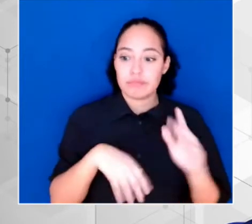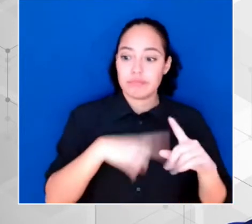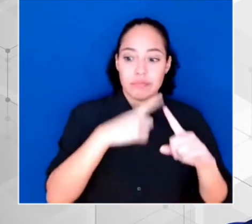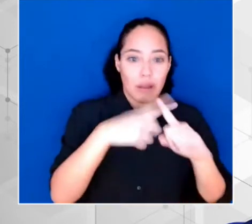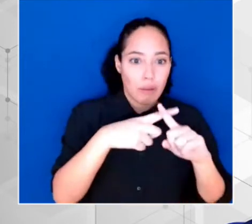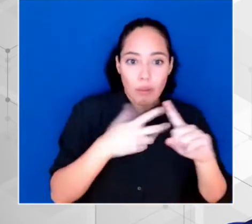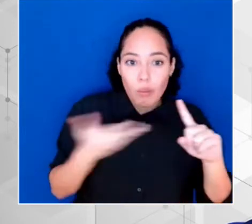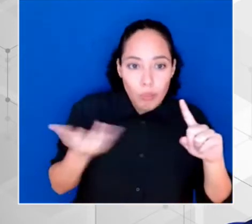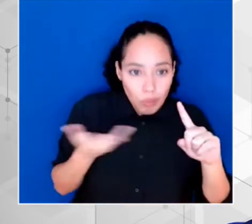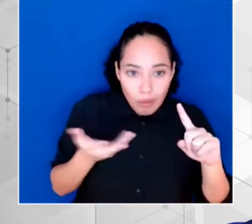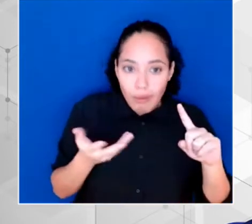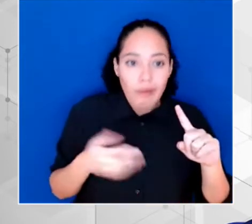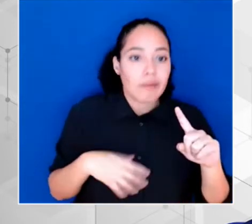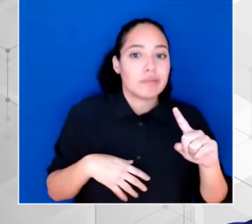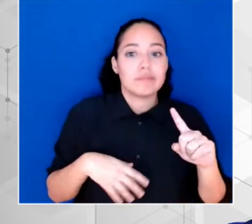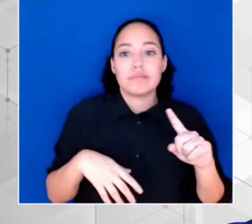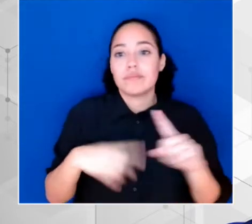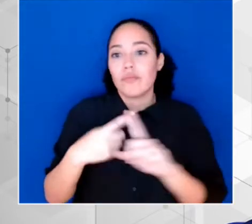etc.